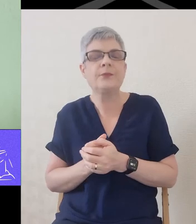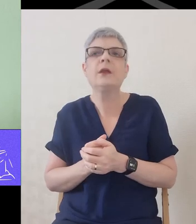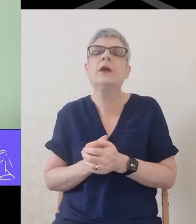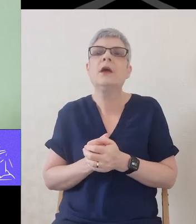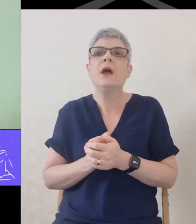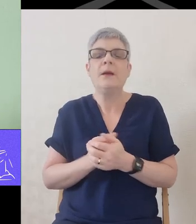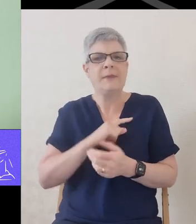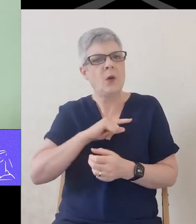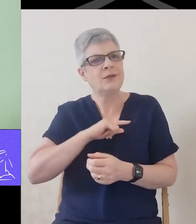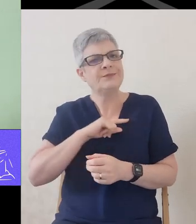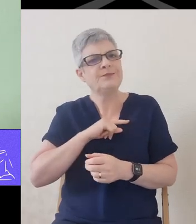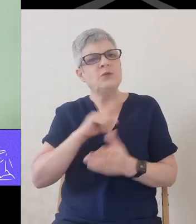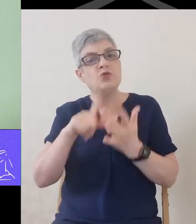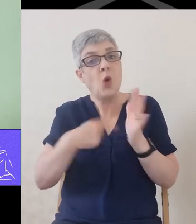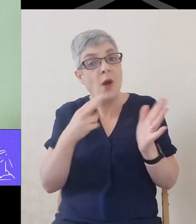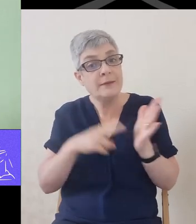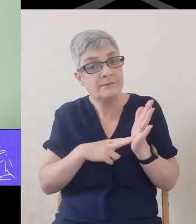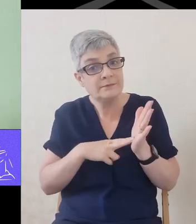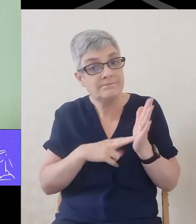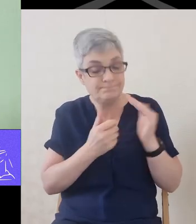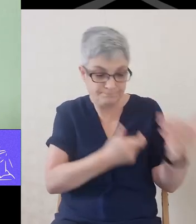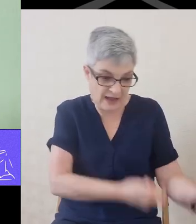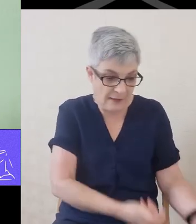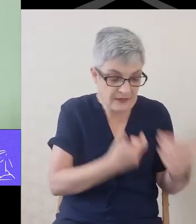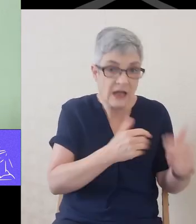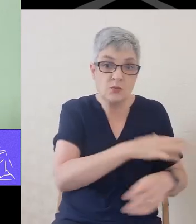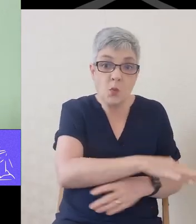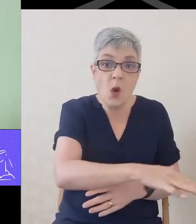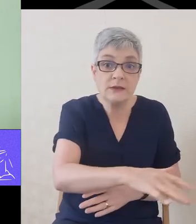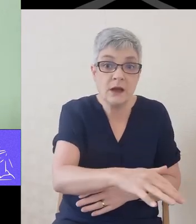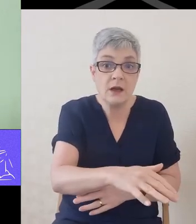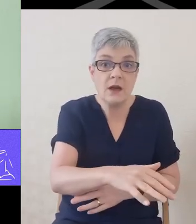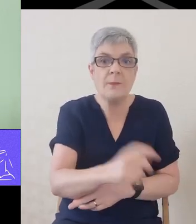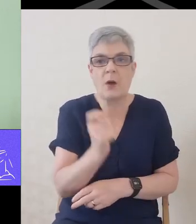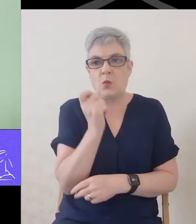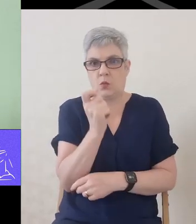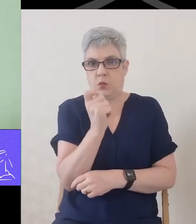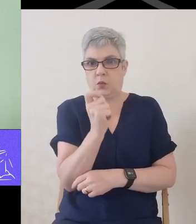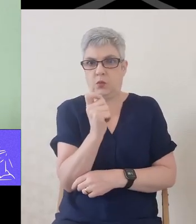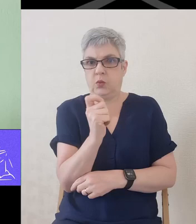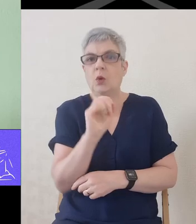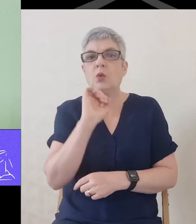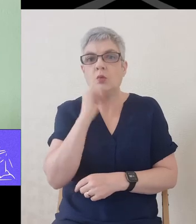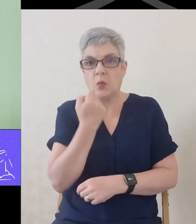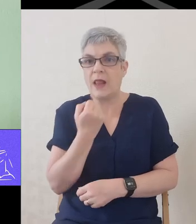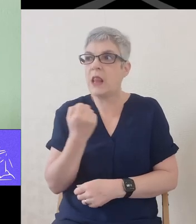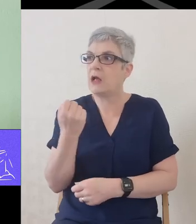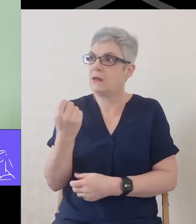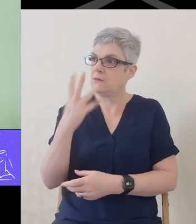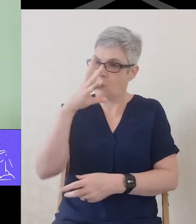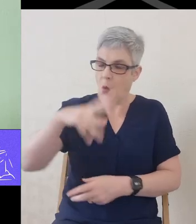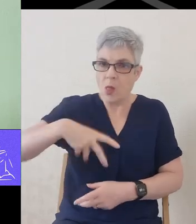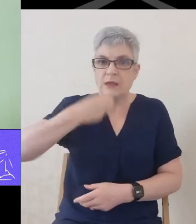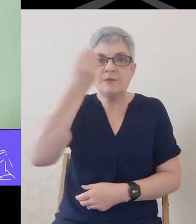For John baptized with water, but in a few days you will be baptized with the Holy Spirit.